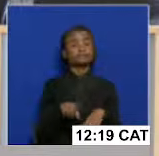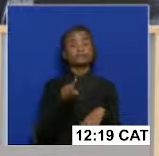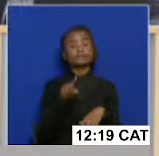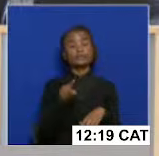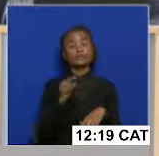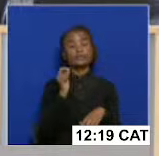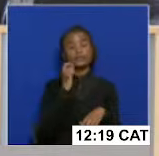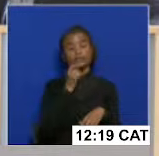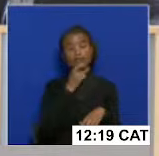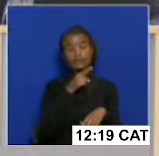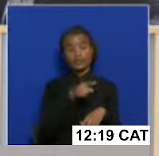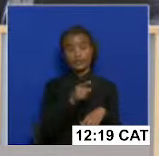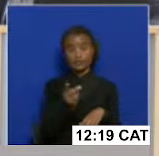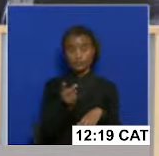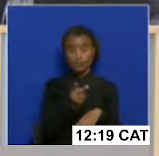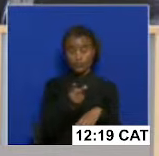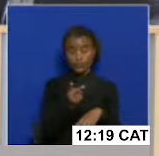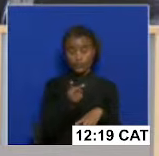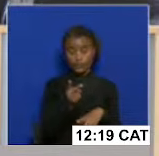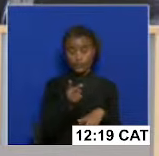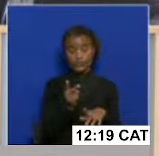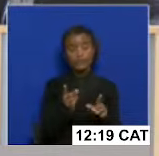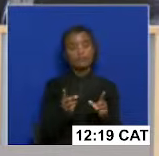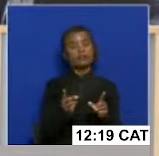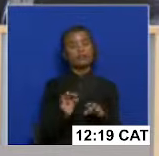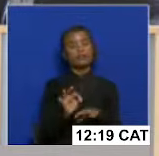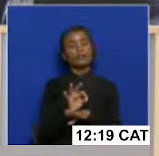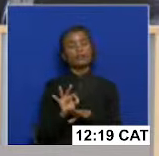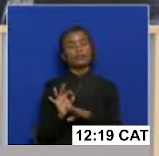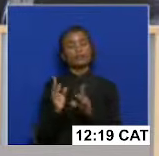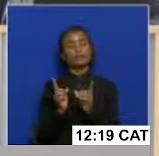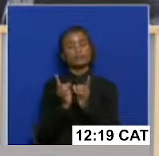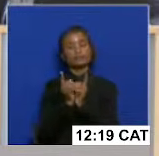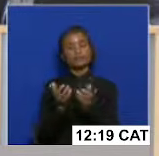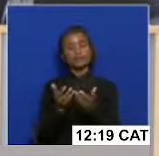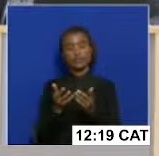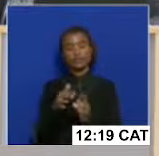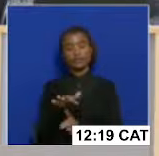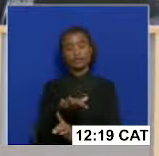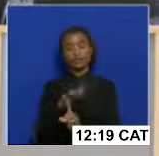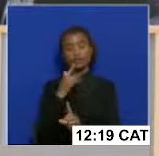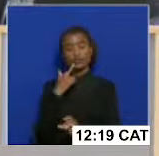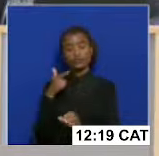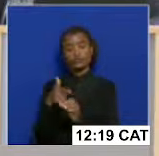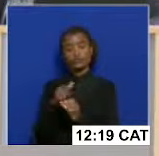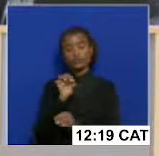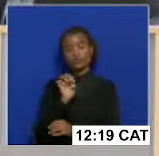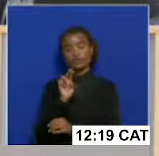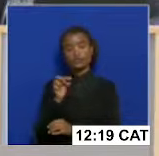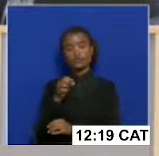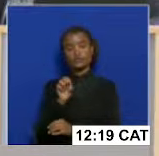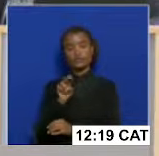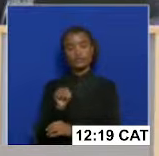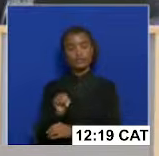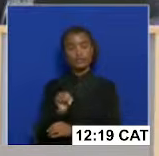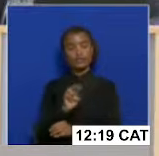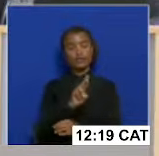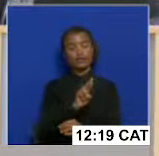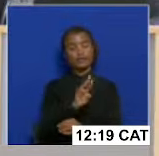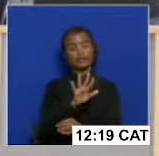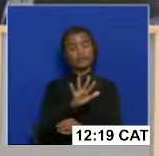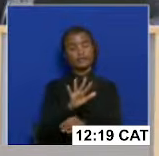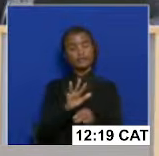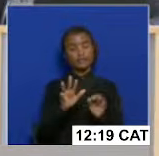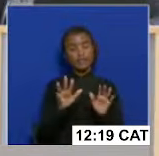meet at an engine garage on the R59, and one of you was facing the Val side, and the other one